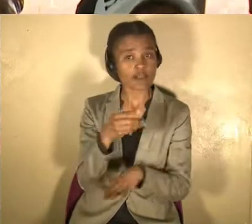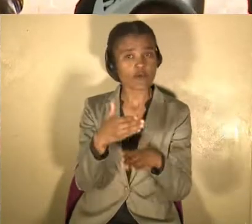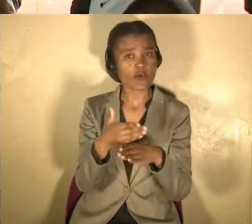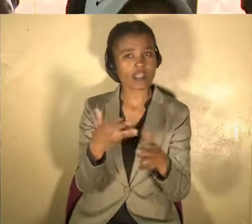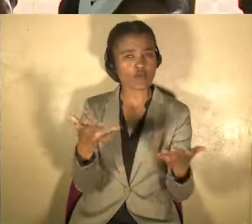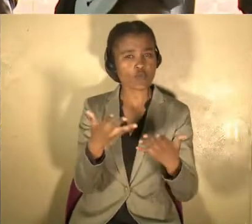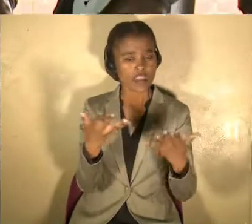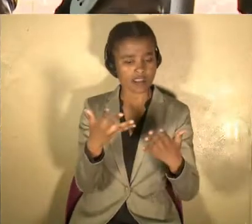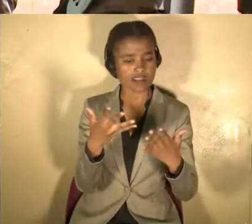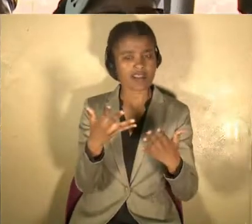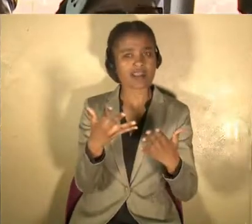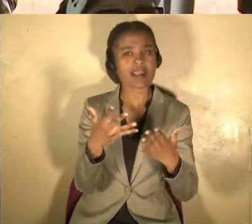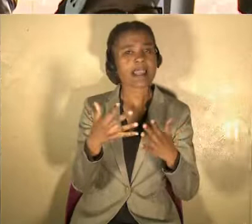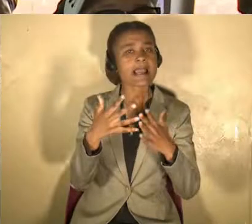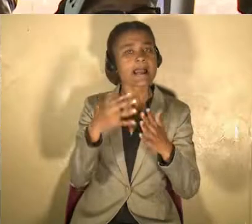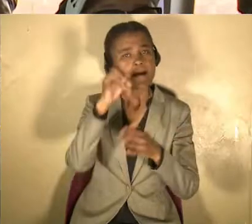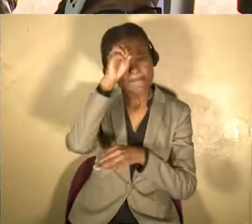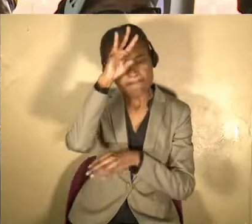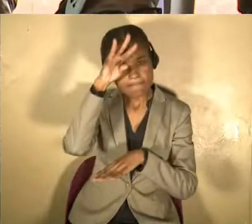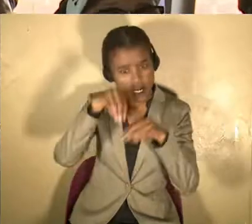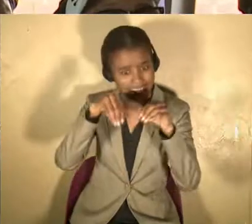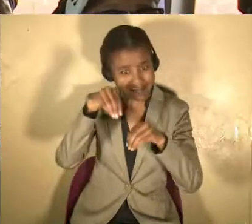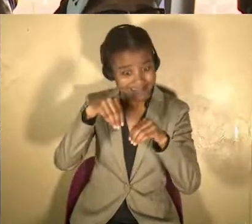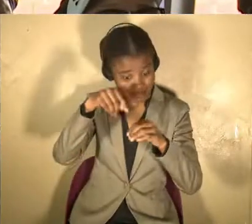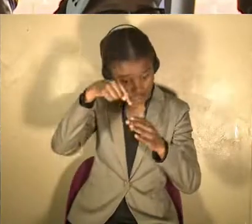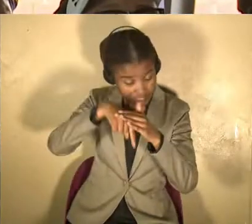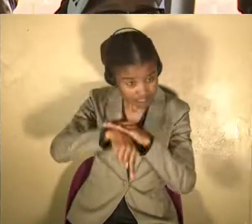tswa kontle ba siya bana ba bona mo.